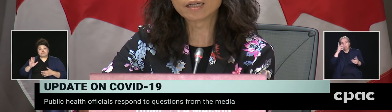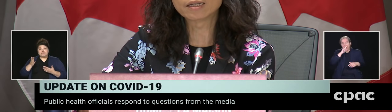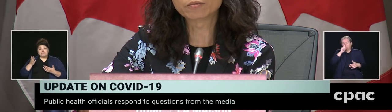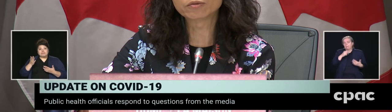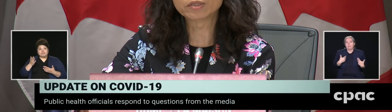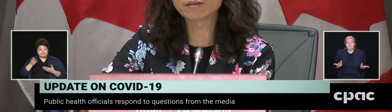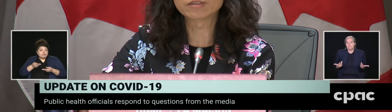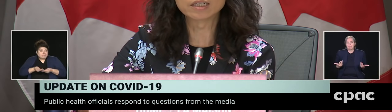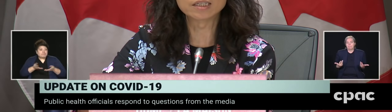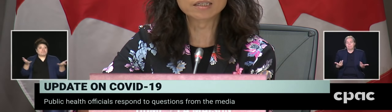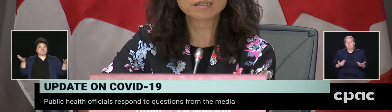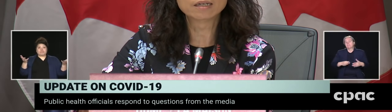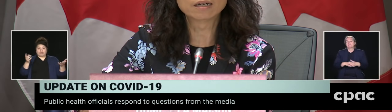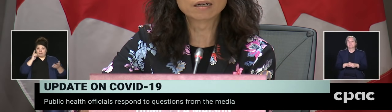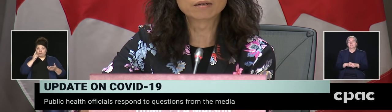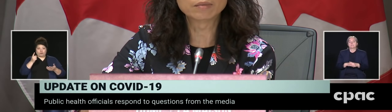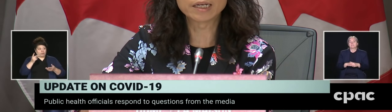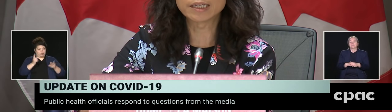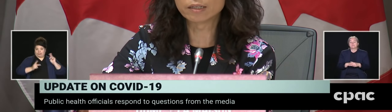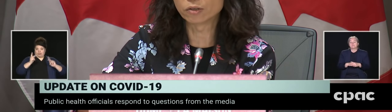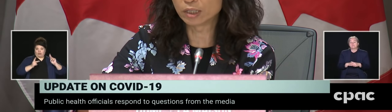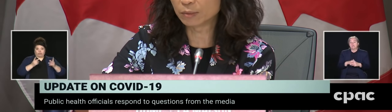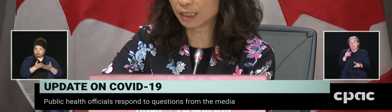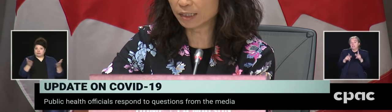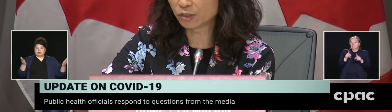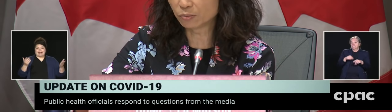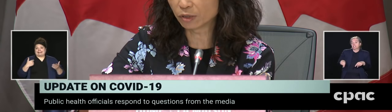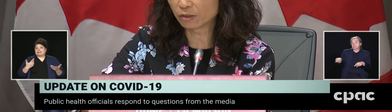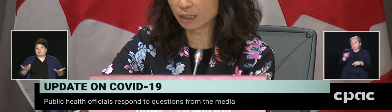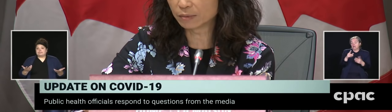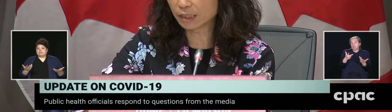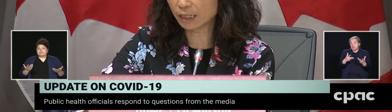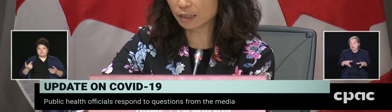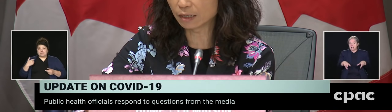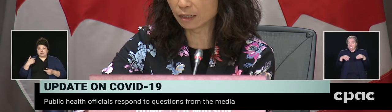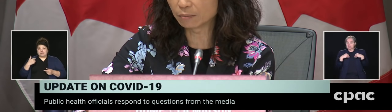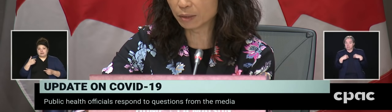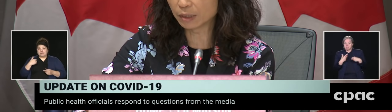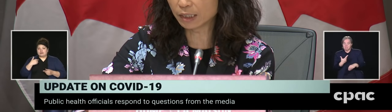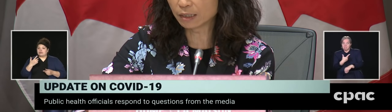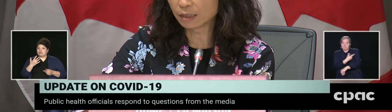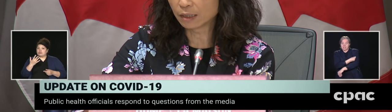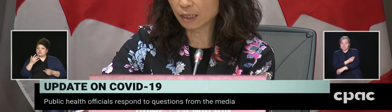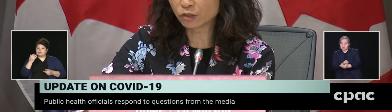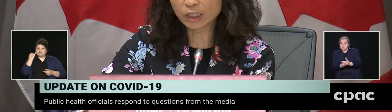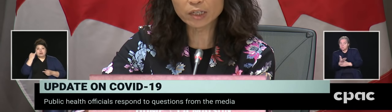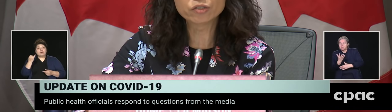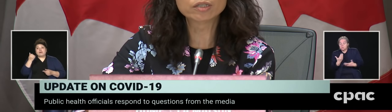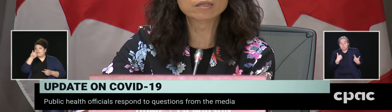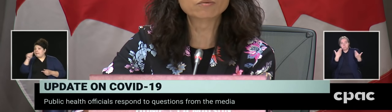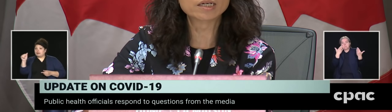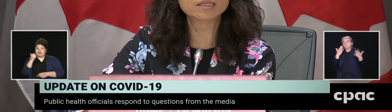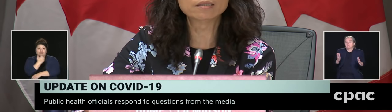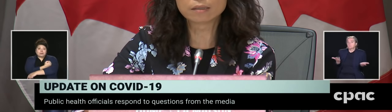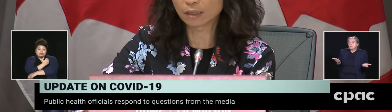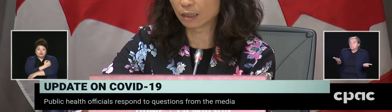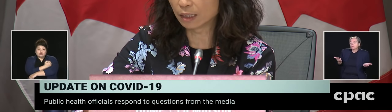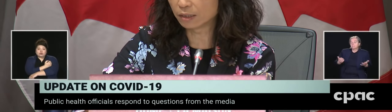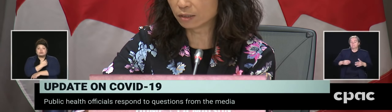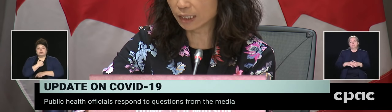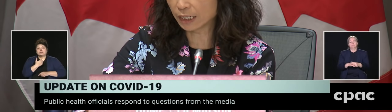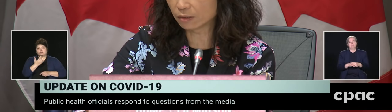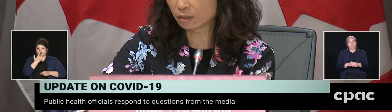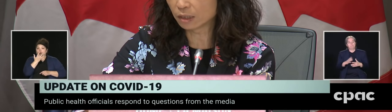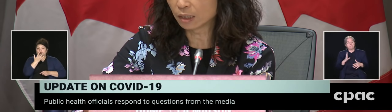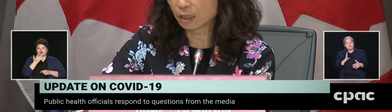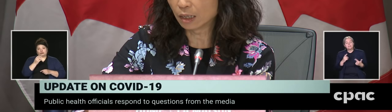but we will definitely, like in all immunization programs, take public education and awareness